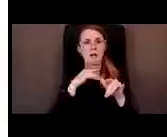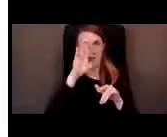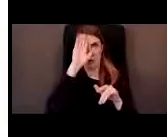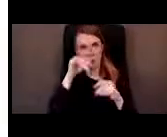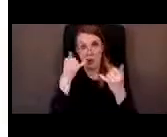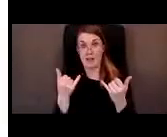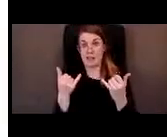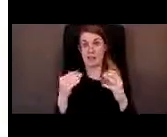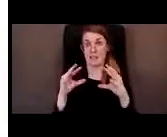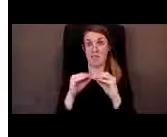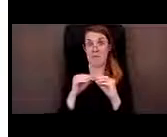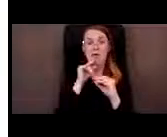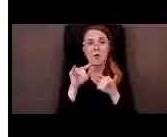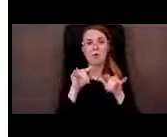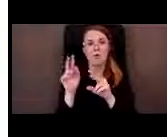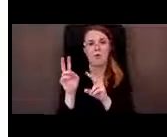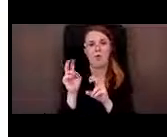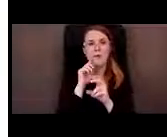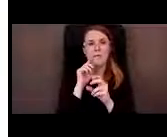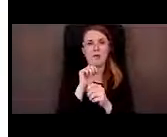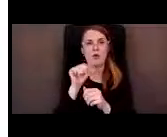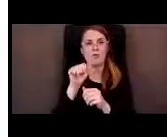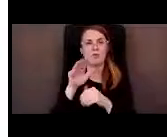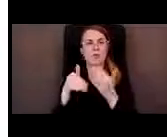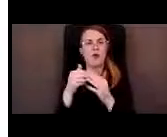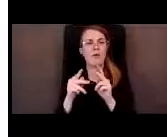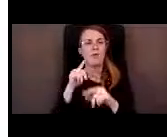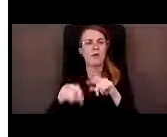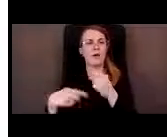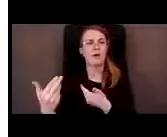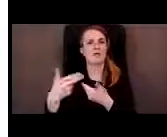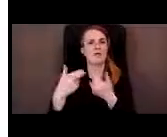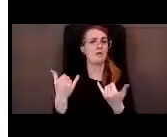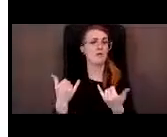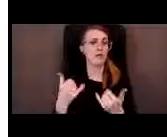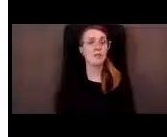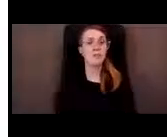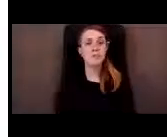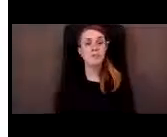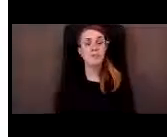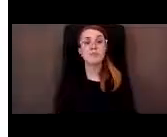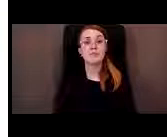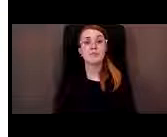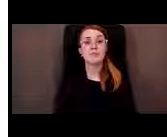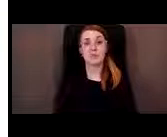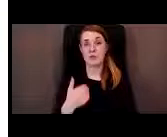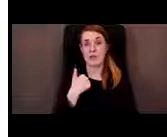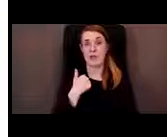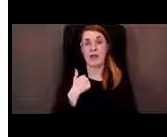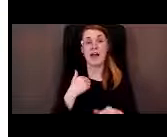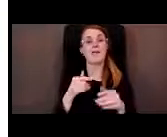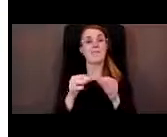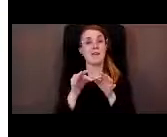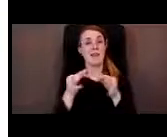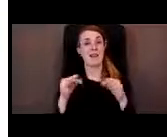for everyone else that cannot attend tonight's meeting. We do have language